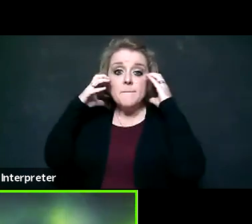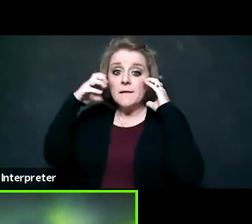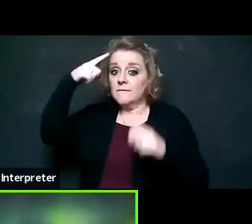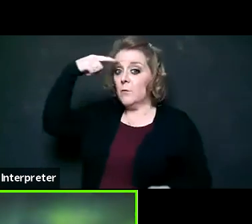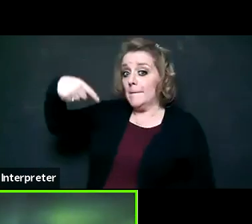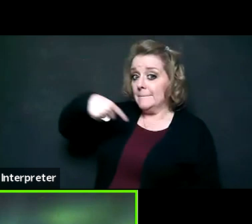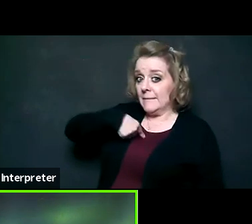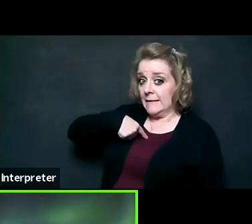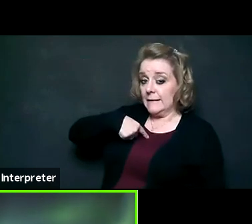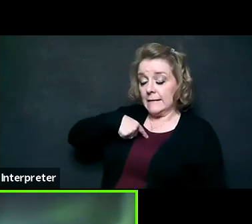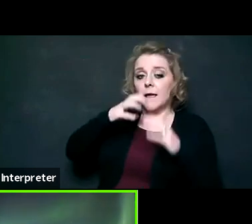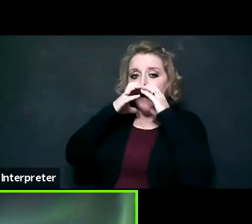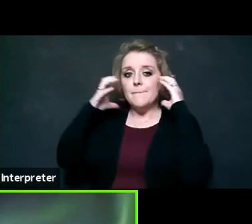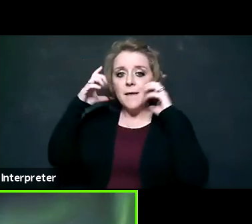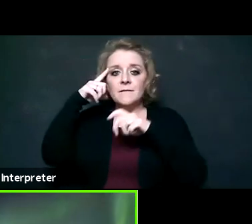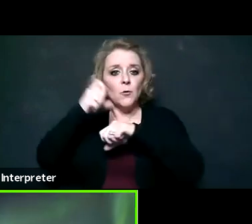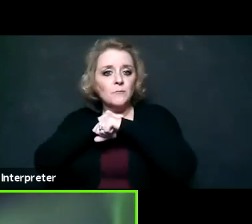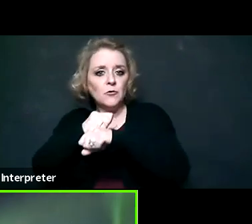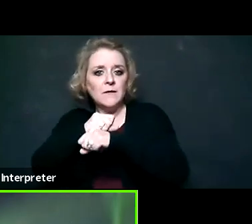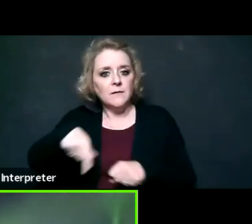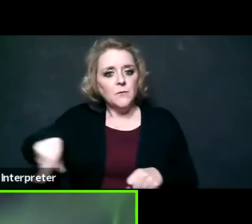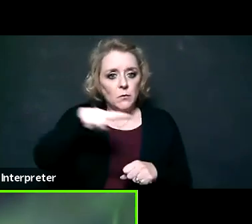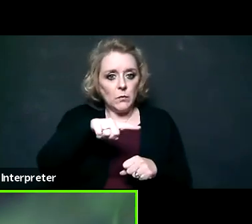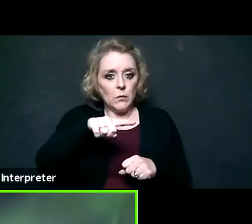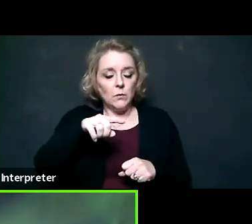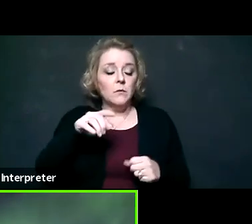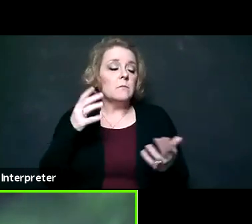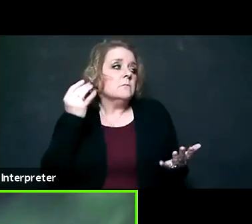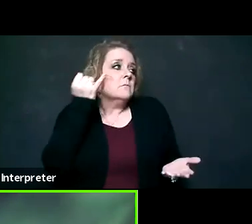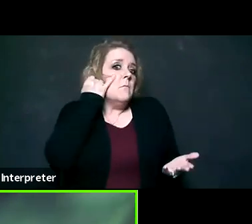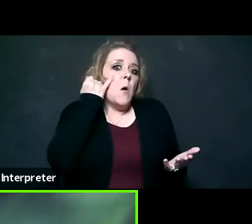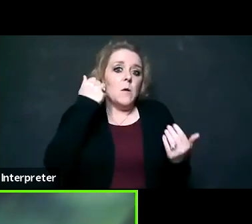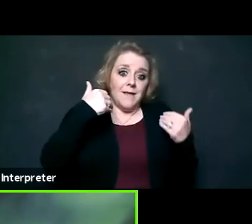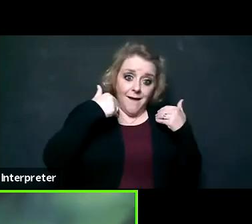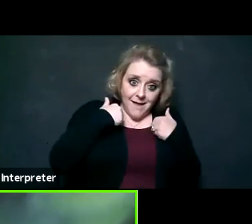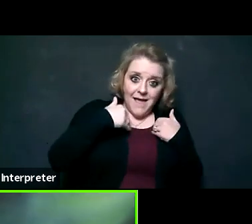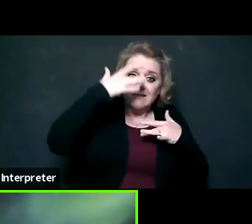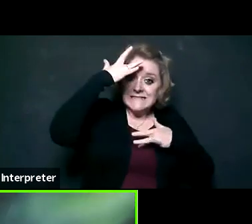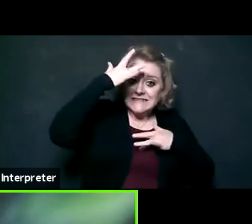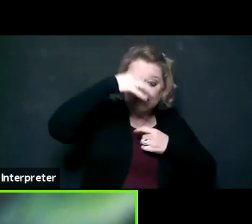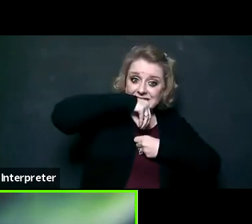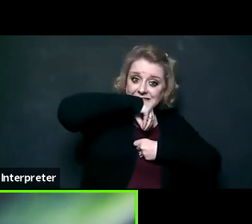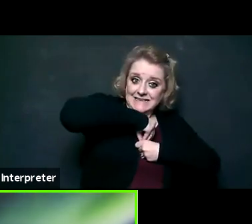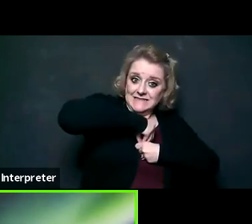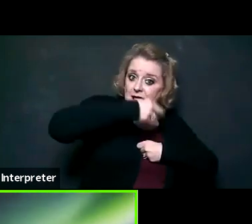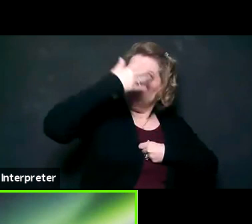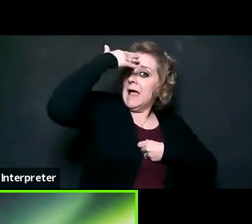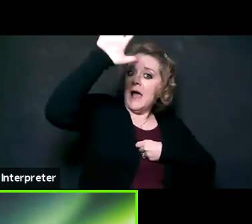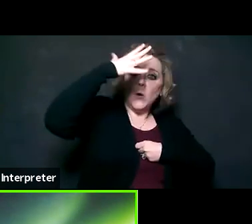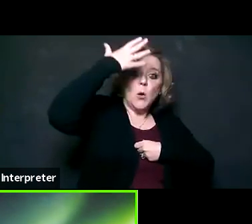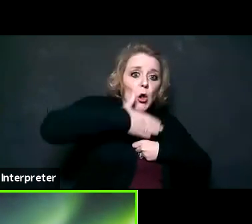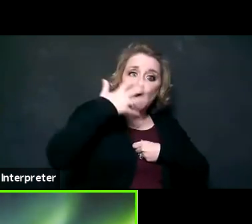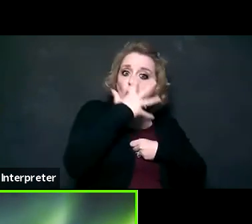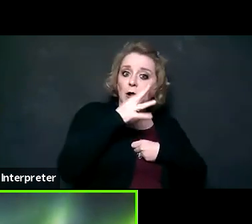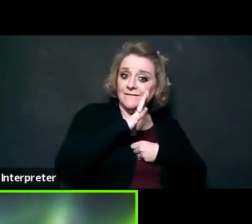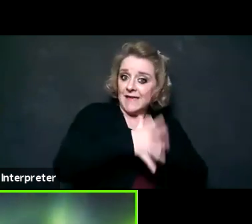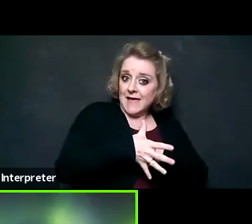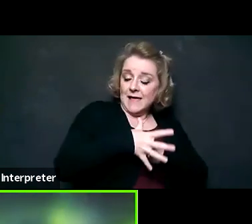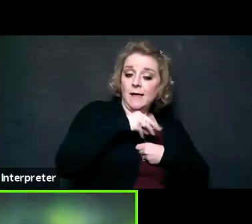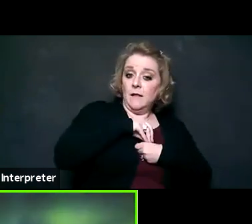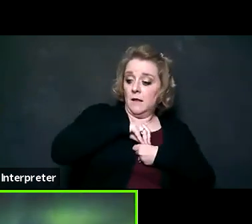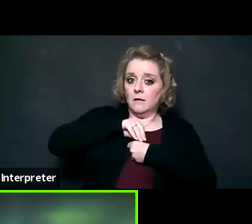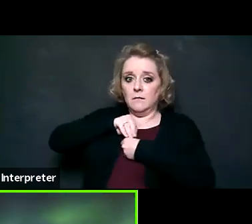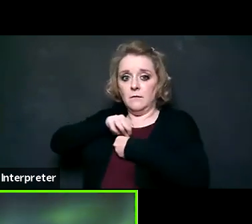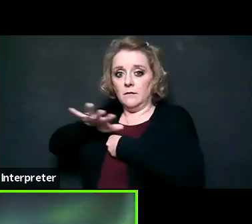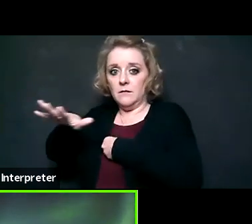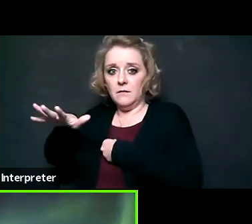doing it for you. I'm saying if I have a silent carrier, I have some disease, I don't want to be the responsible one for you. So yes, I do, sir.